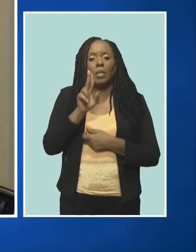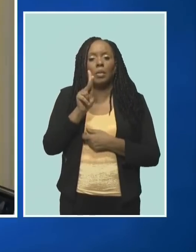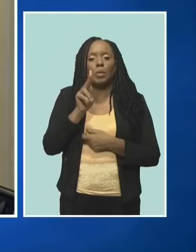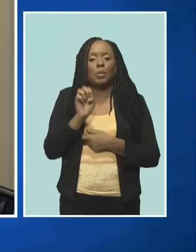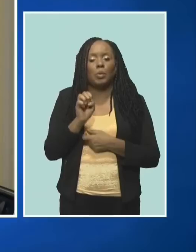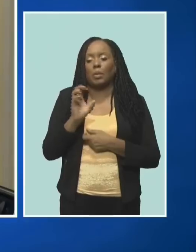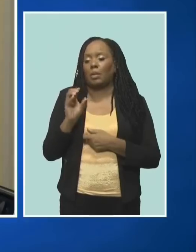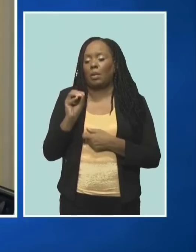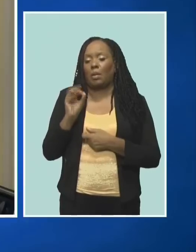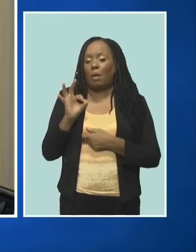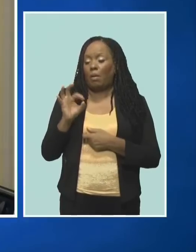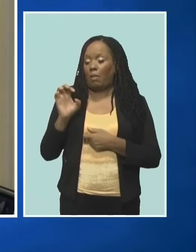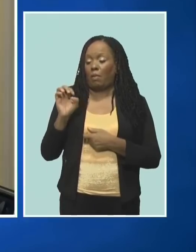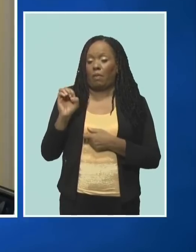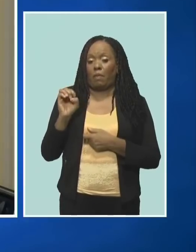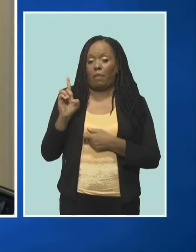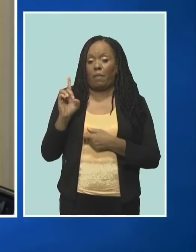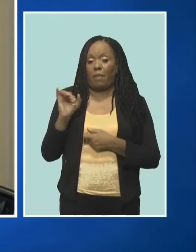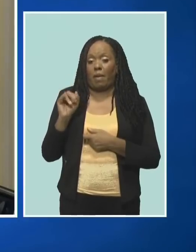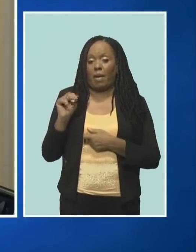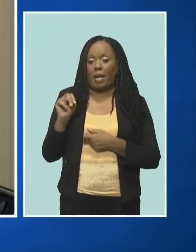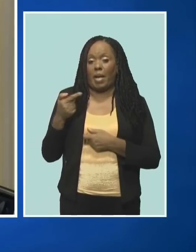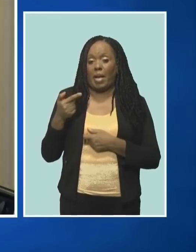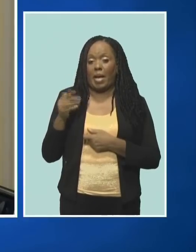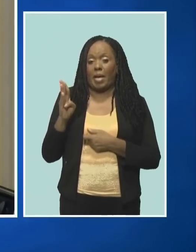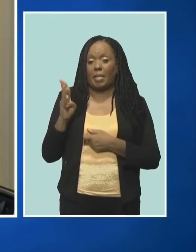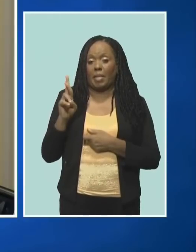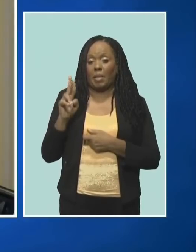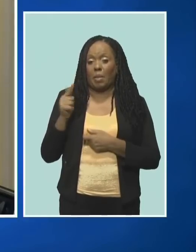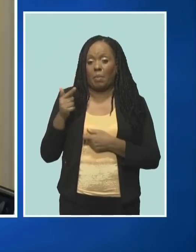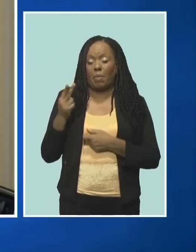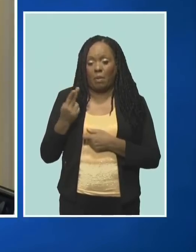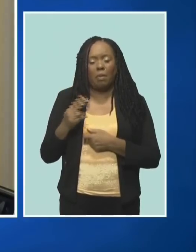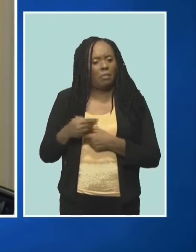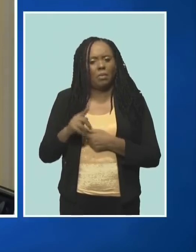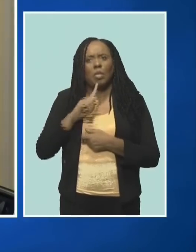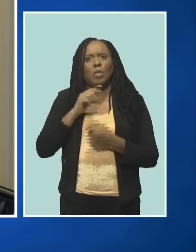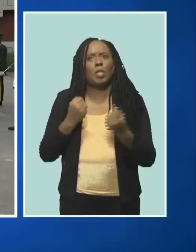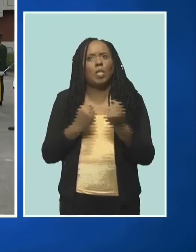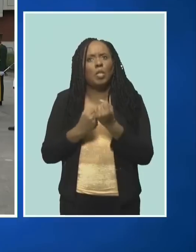the personal development and growth of our cadets?